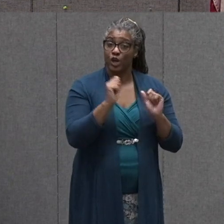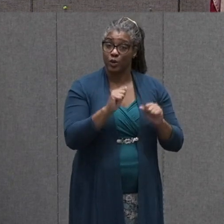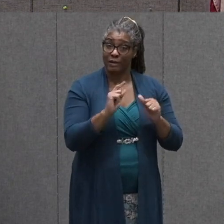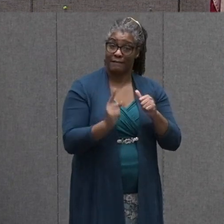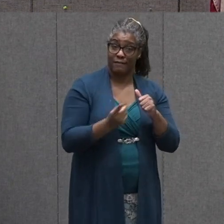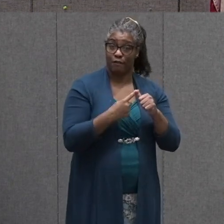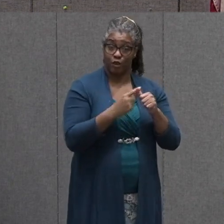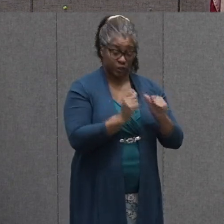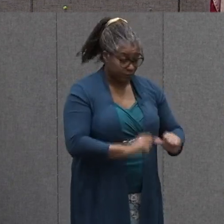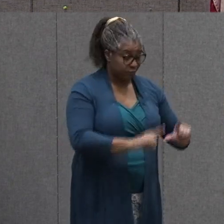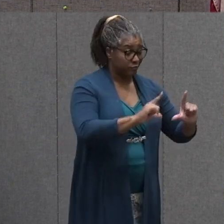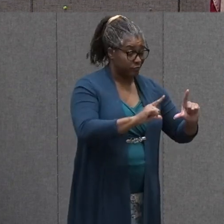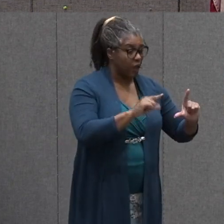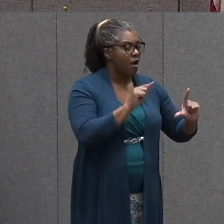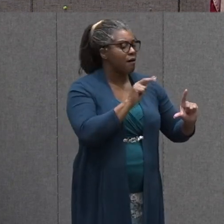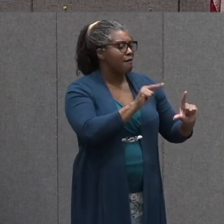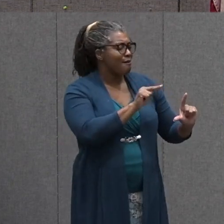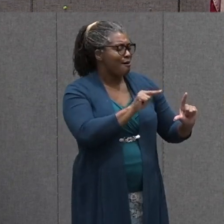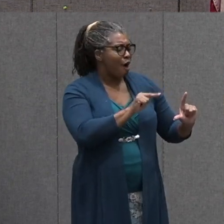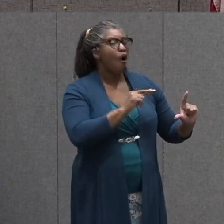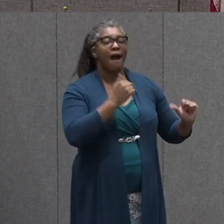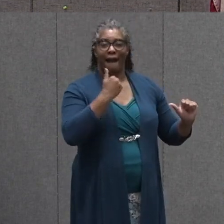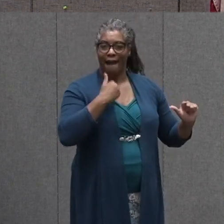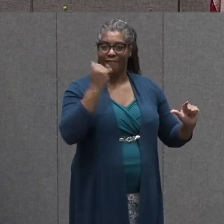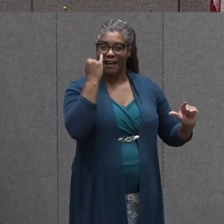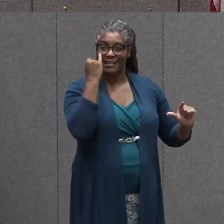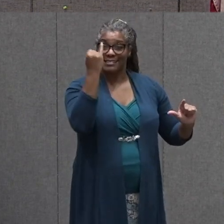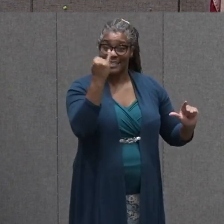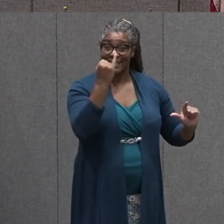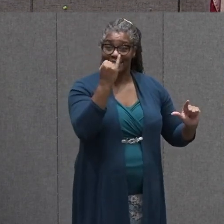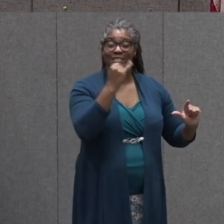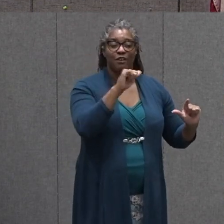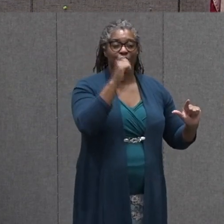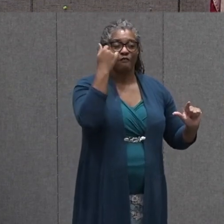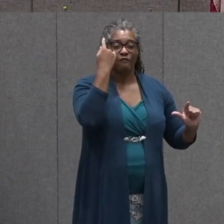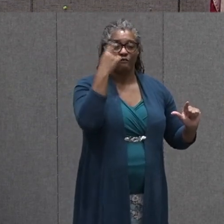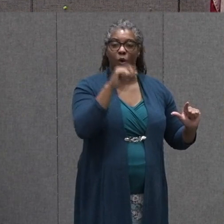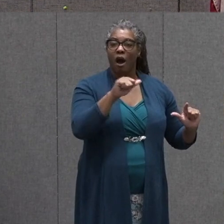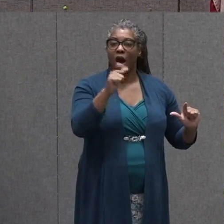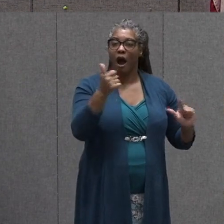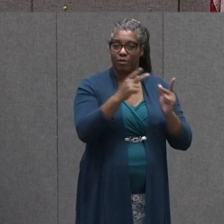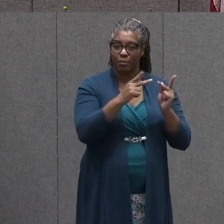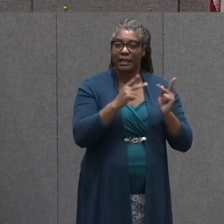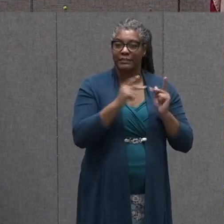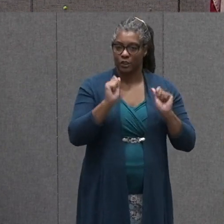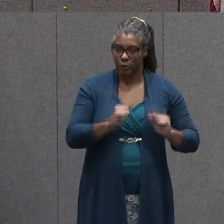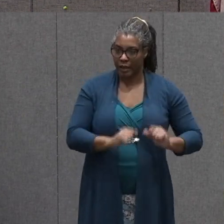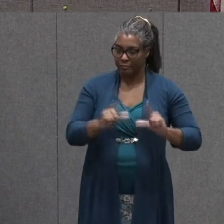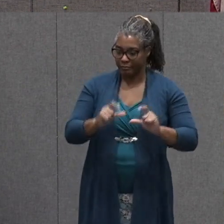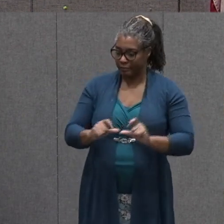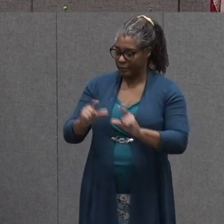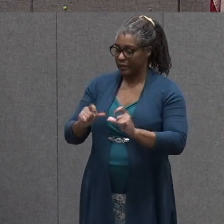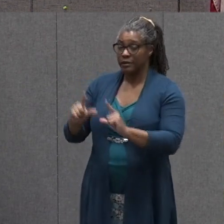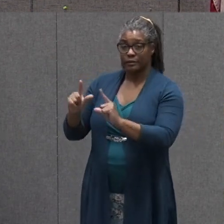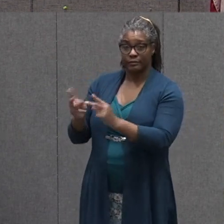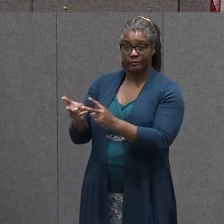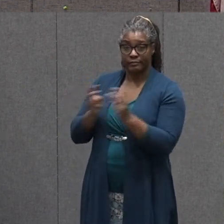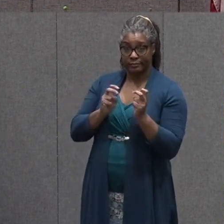about sun and springtime? Maybe you're seeing some flowers. We have spring flowers that grow for